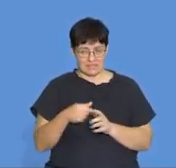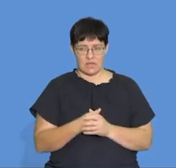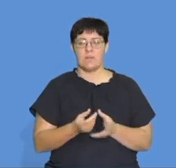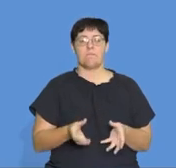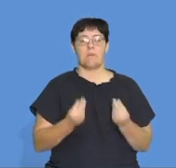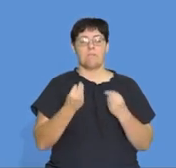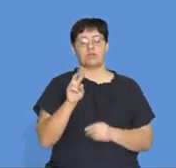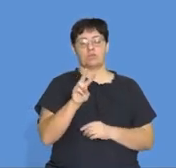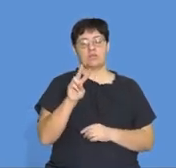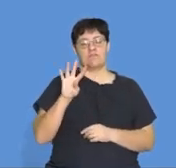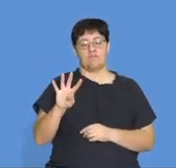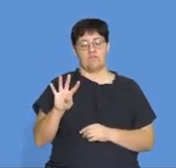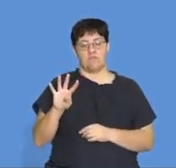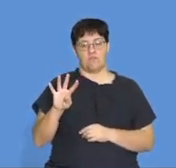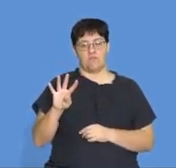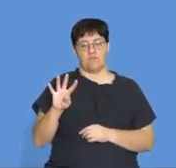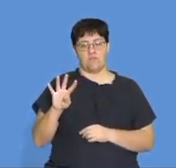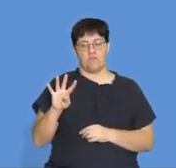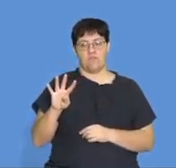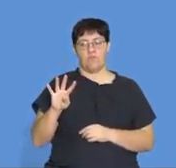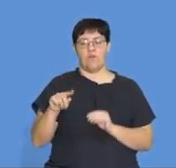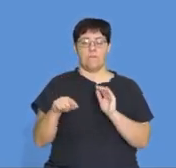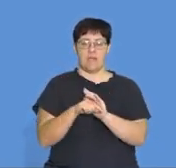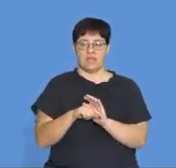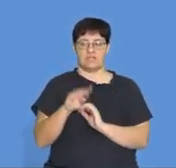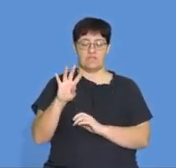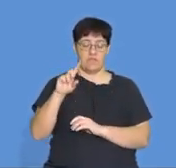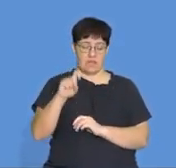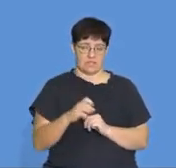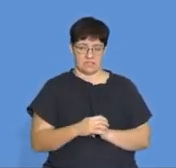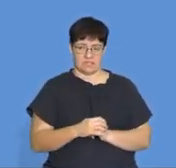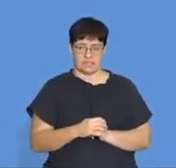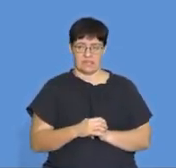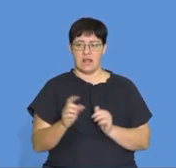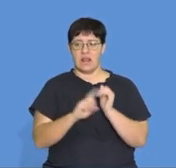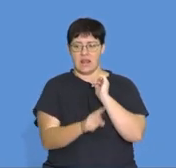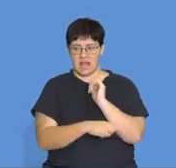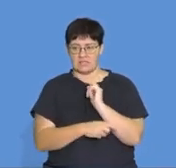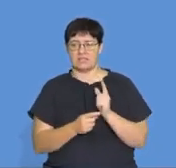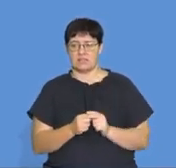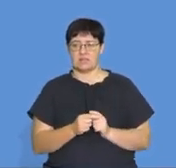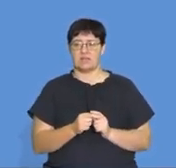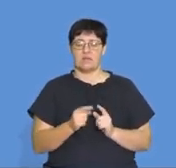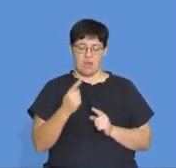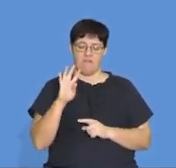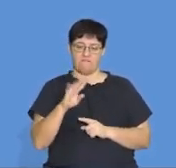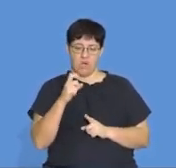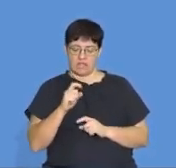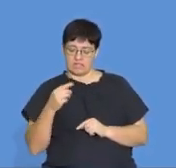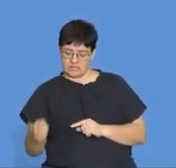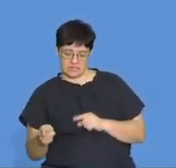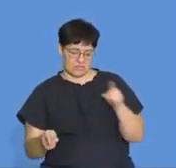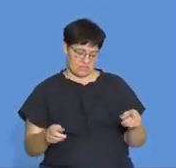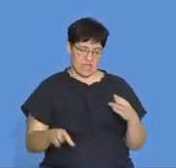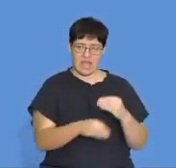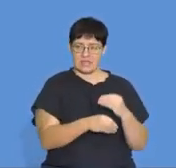get 24 minus 4x. Lastly, you add 4x on both sides, so that will be